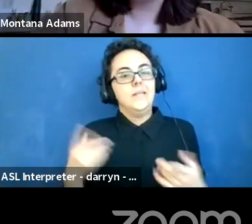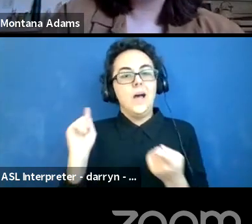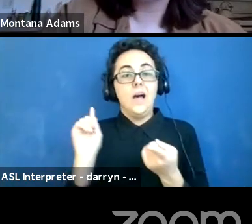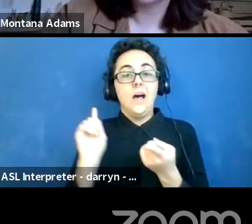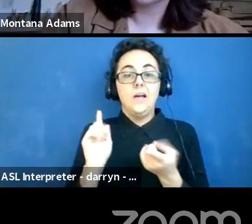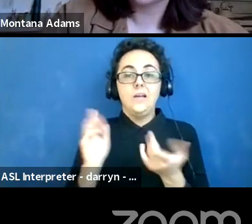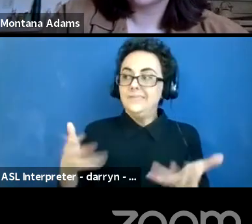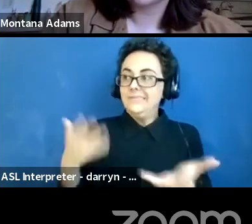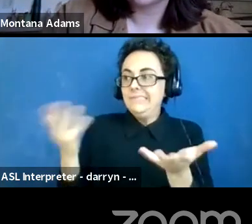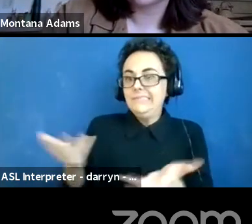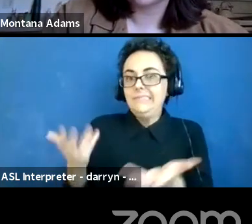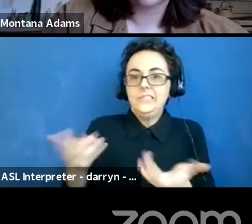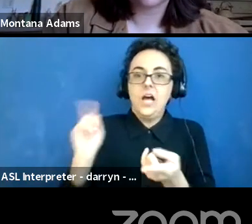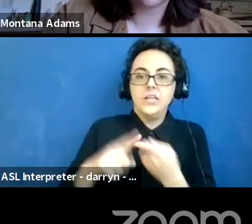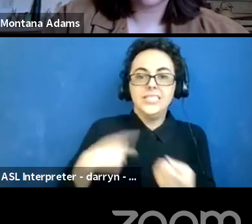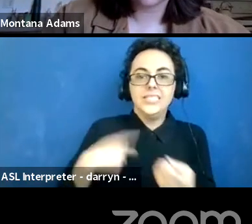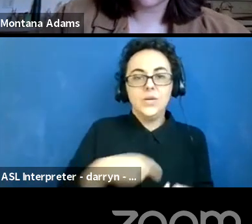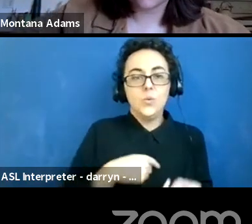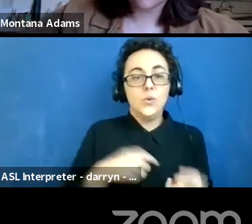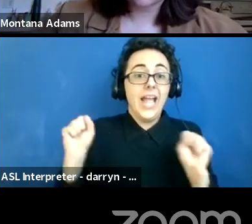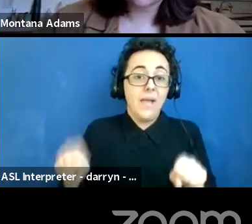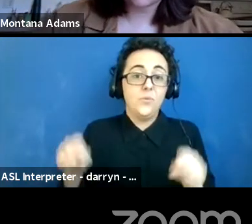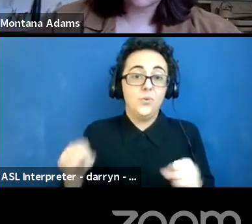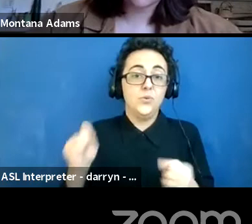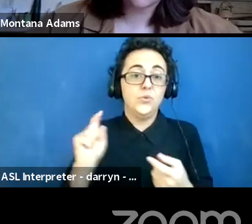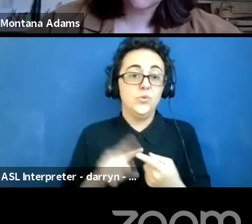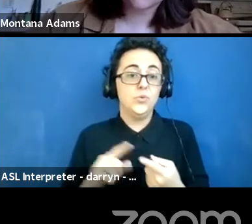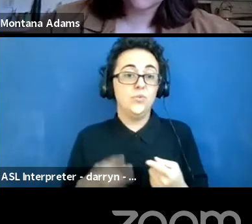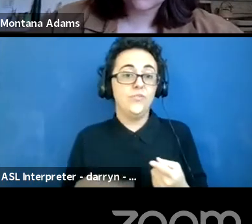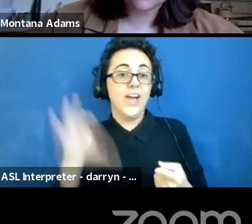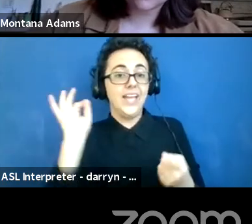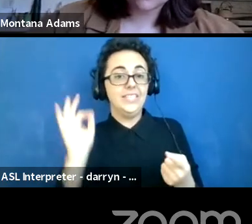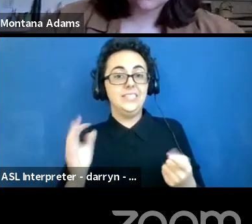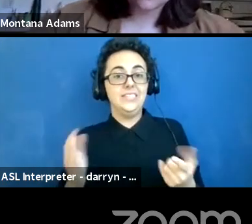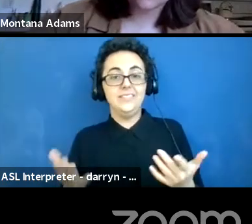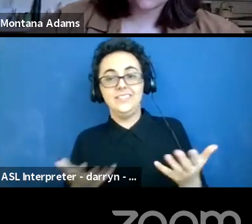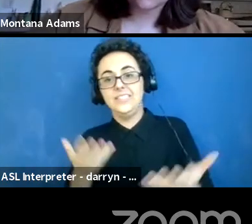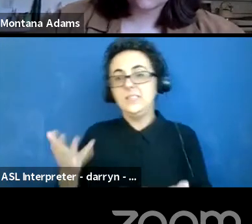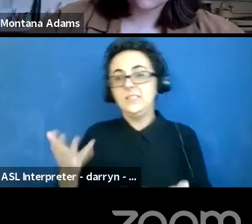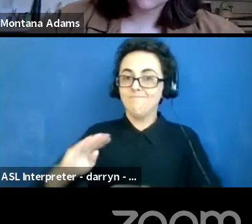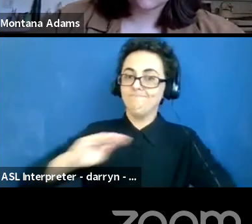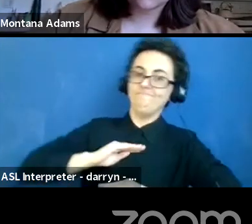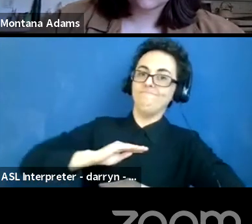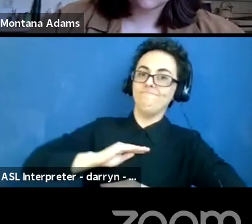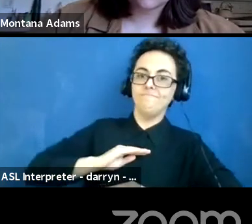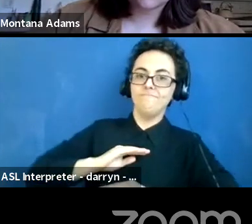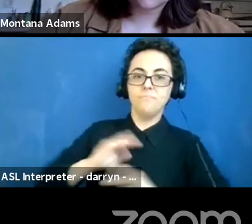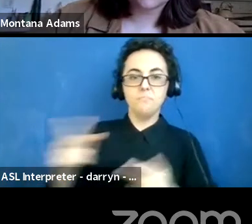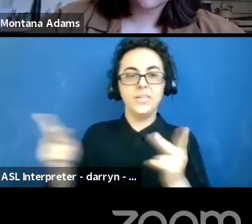you know, find a happy place as Indigenous artists, we do need to define ourselves